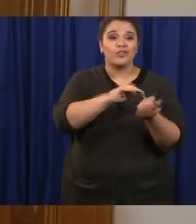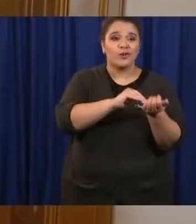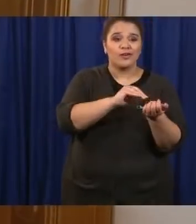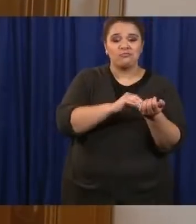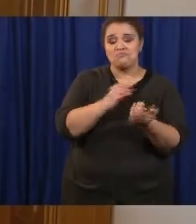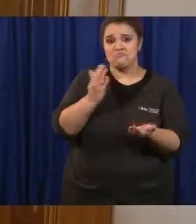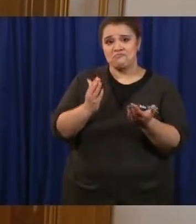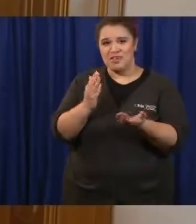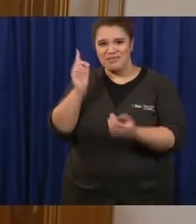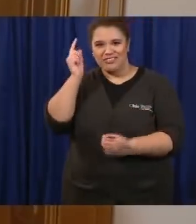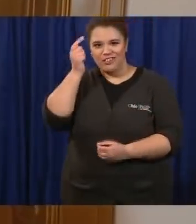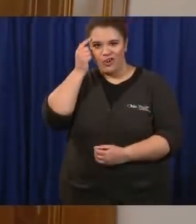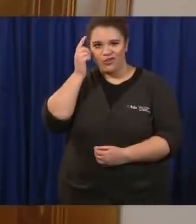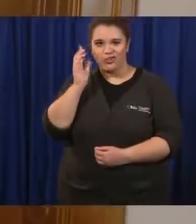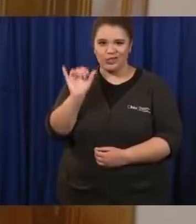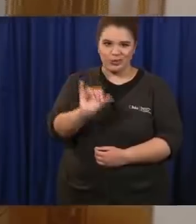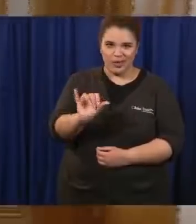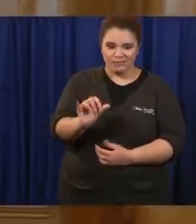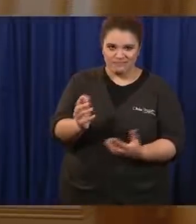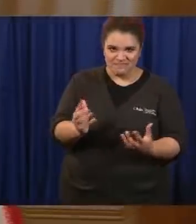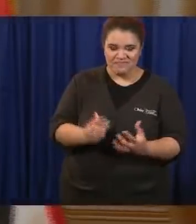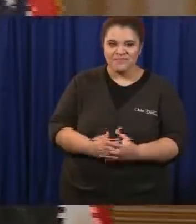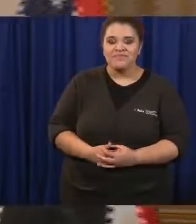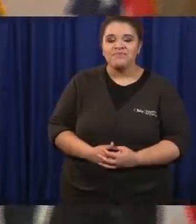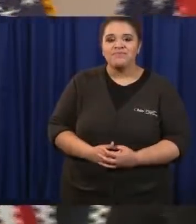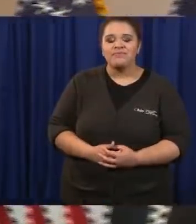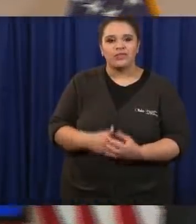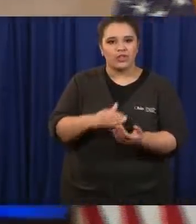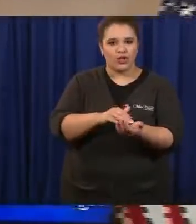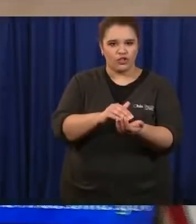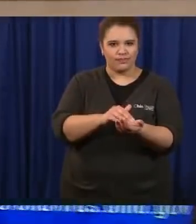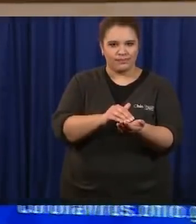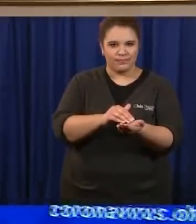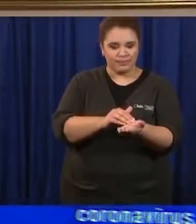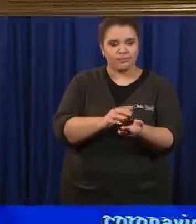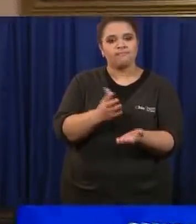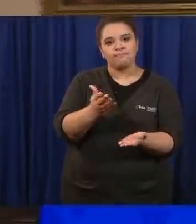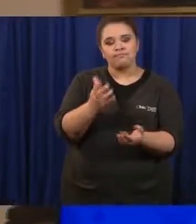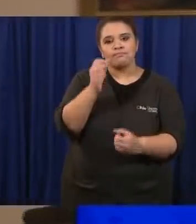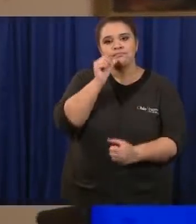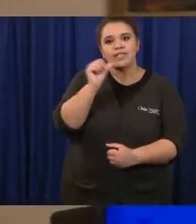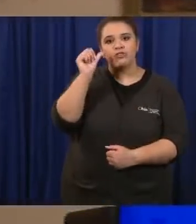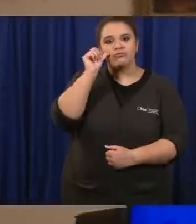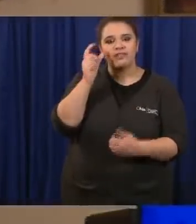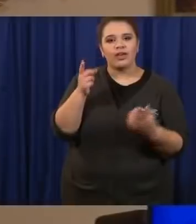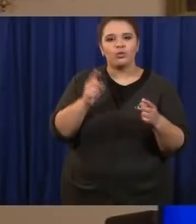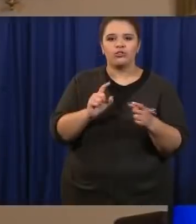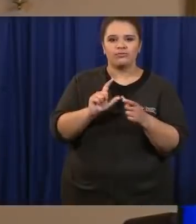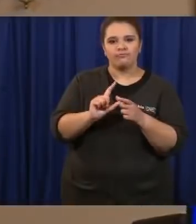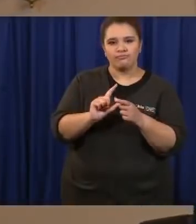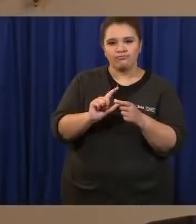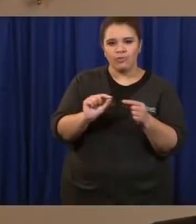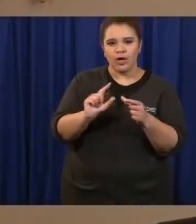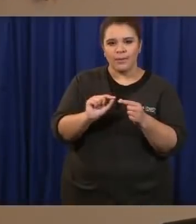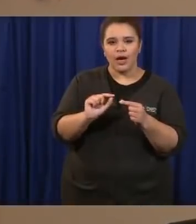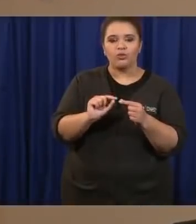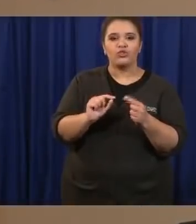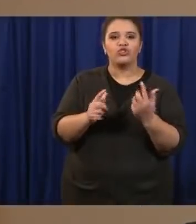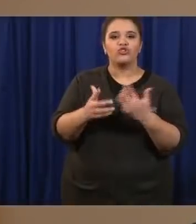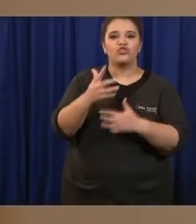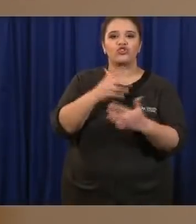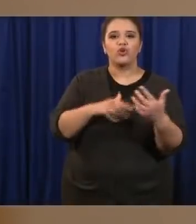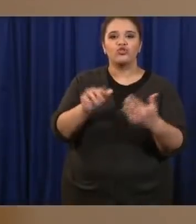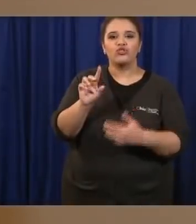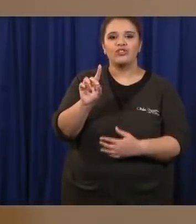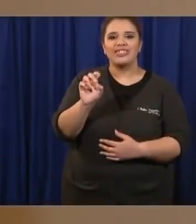Governor DeWine as well. Dr. Acton, yesterday, when you were talking a little bit about social determinants,